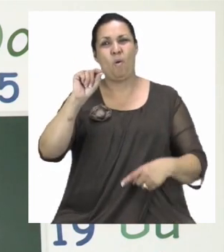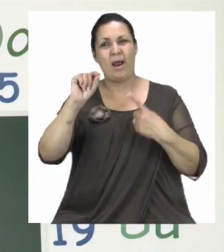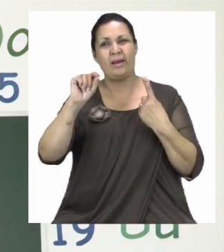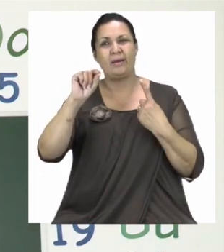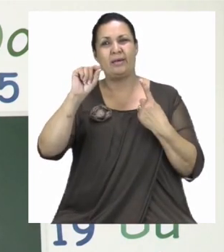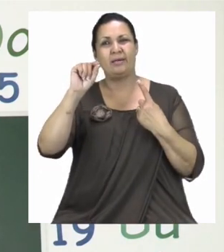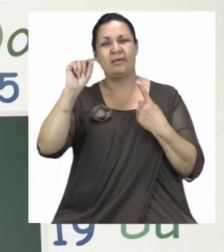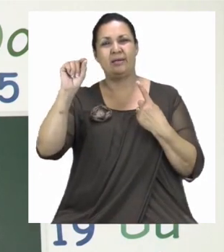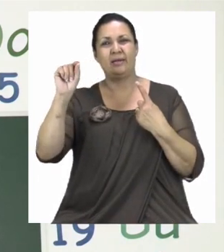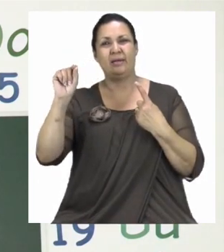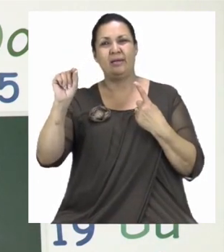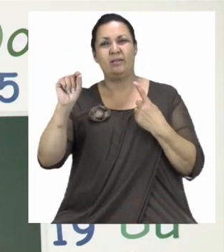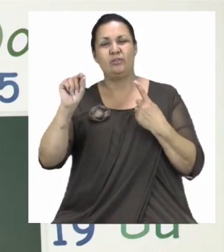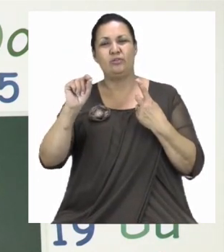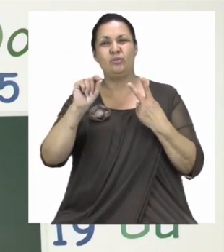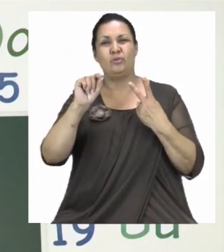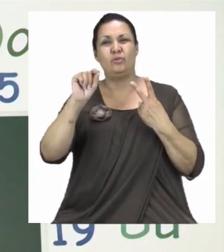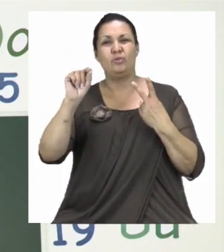1,